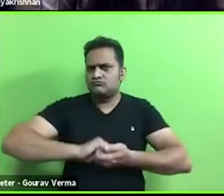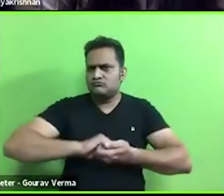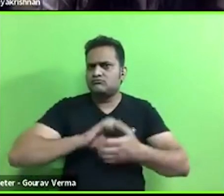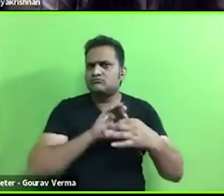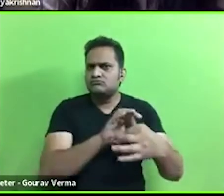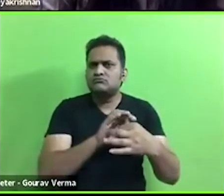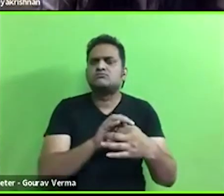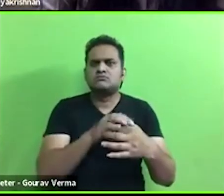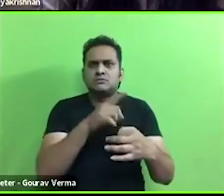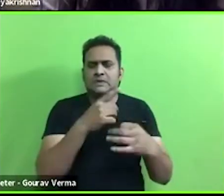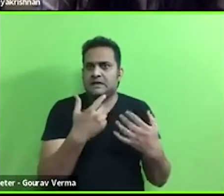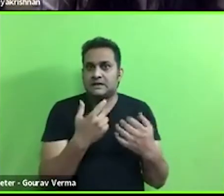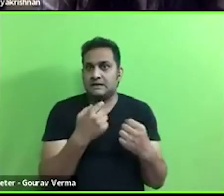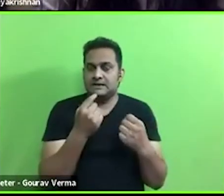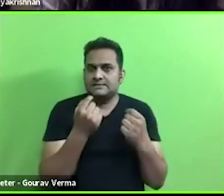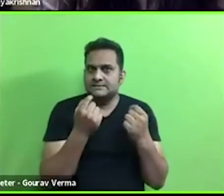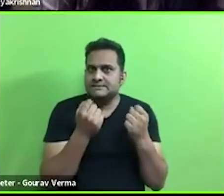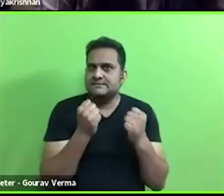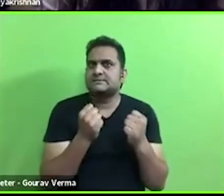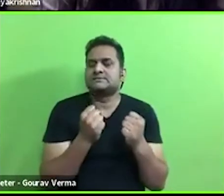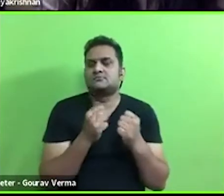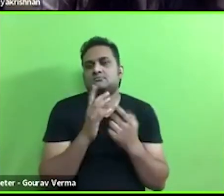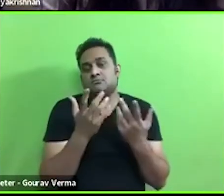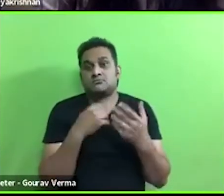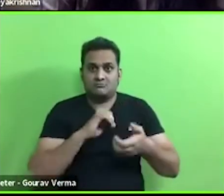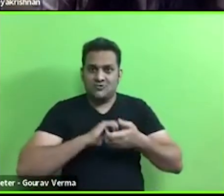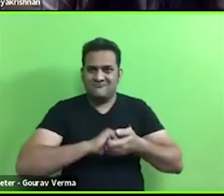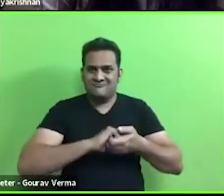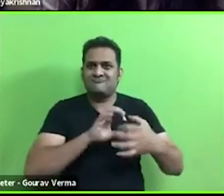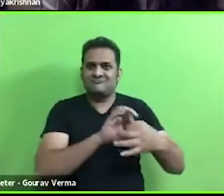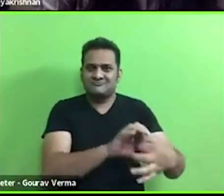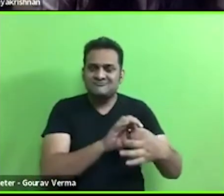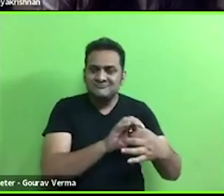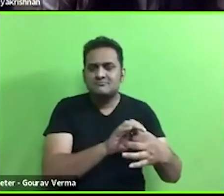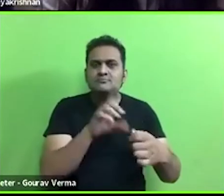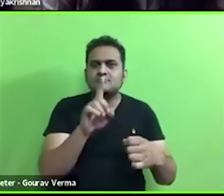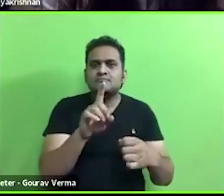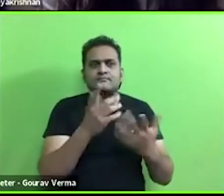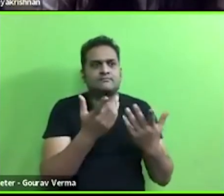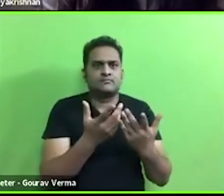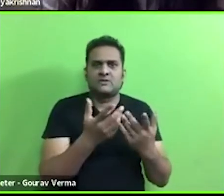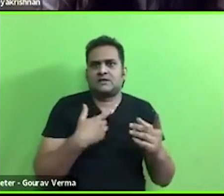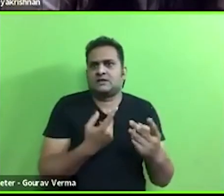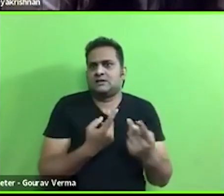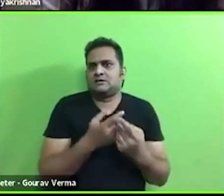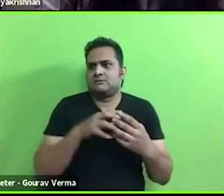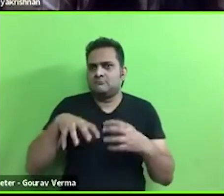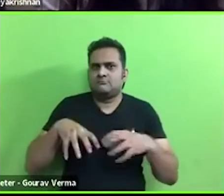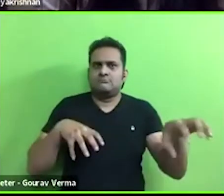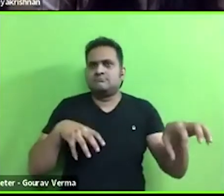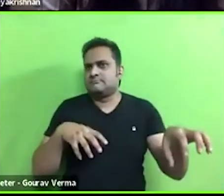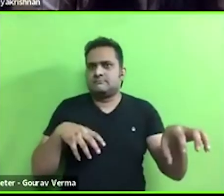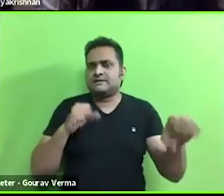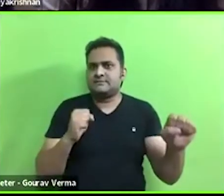are tricky situations, because even in collaborations, the reality is the unevenness of both of our locations. So